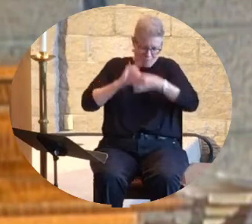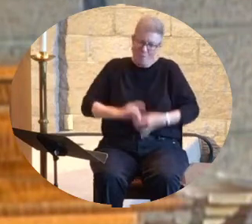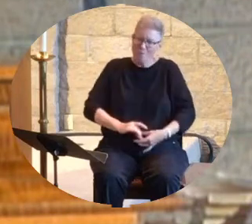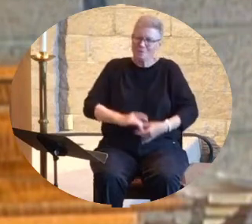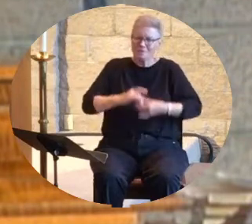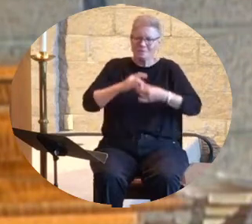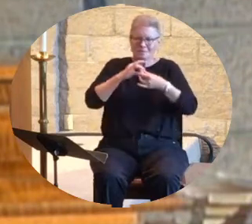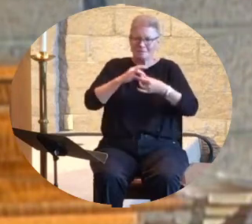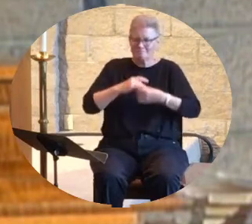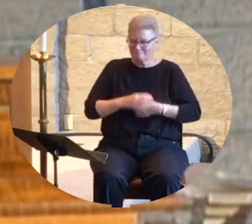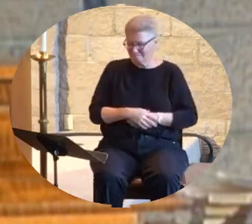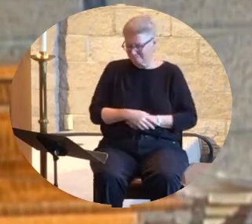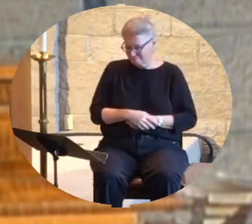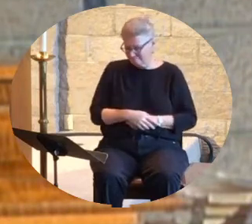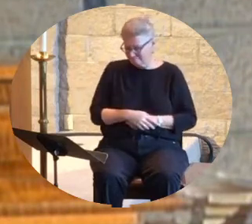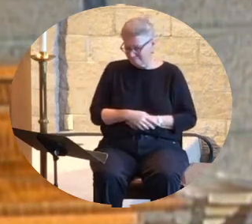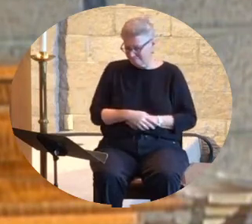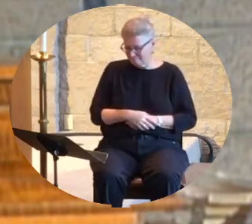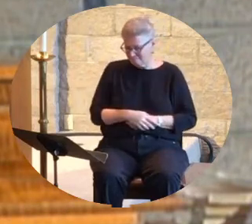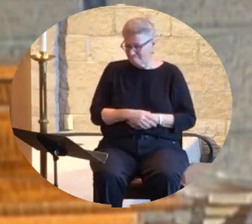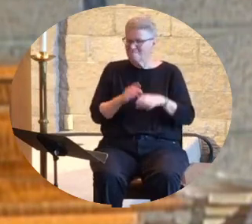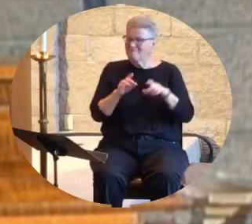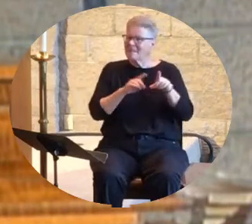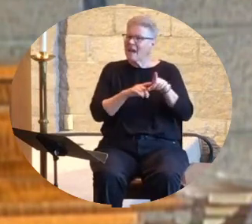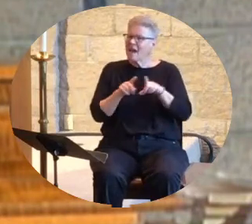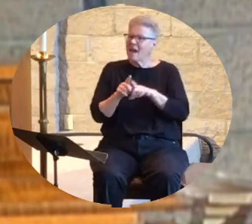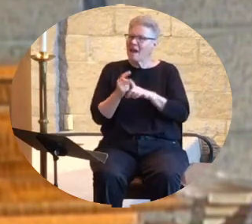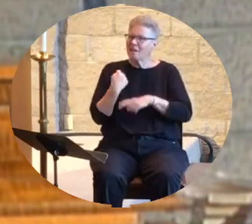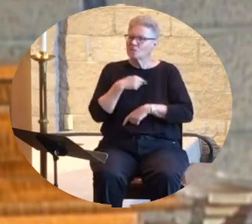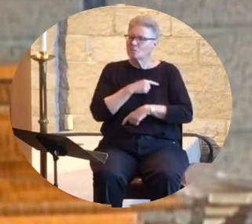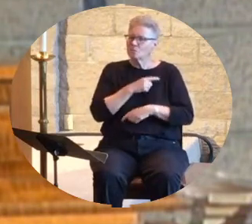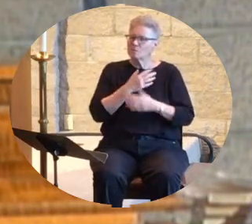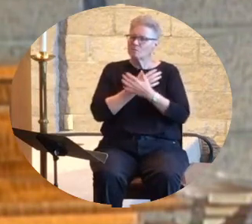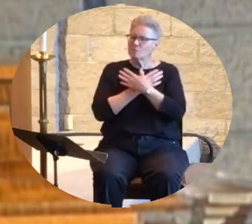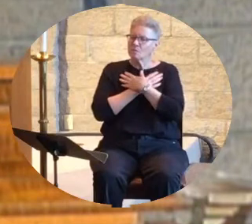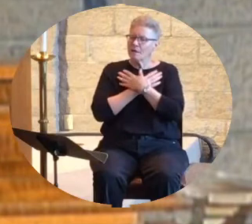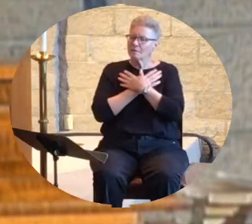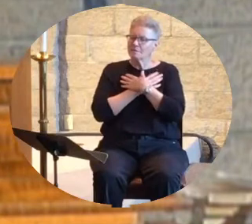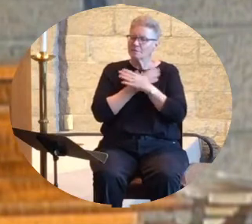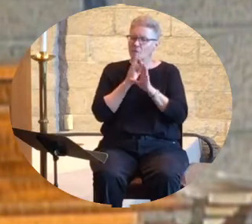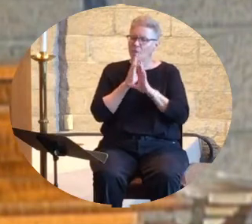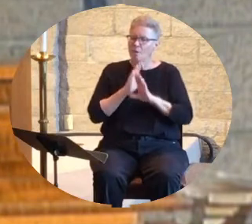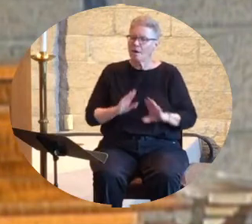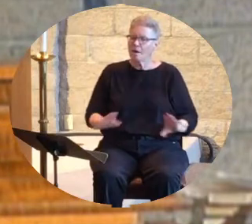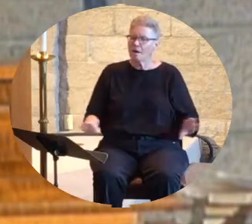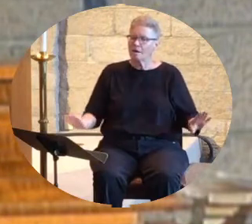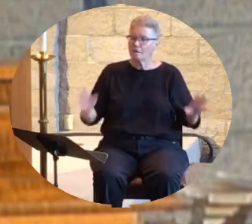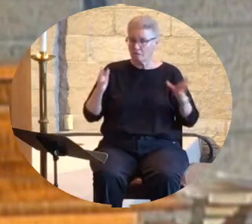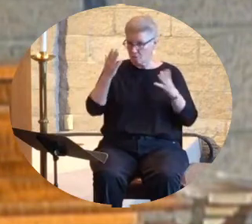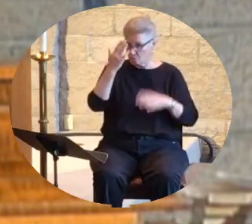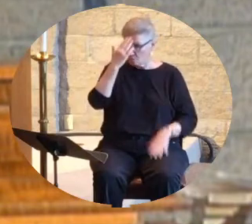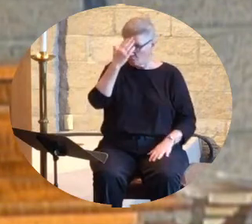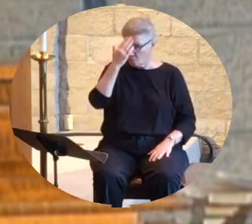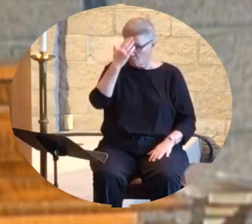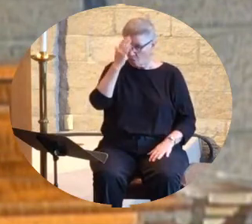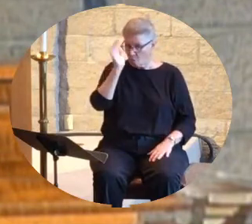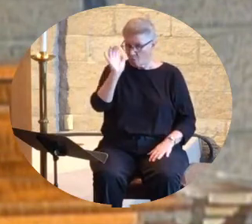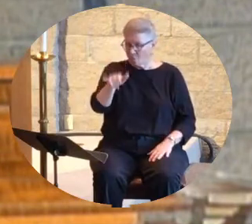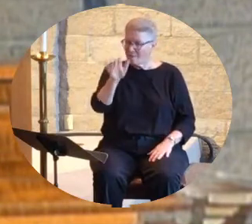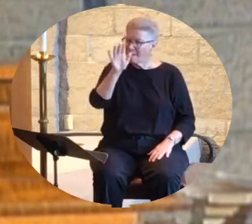As we rest in stillness, know that your thoughts connect with your heart